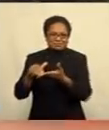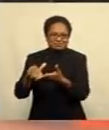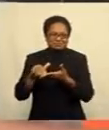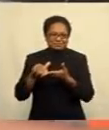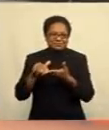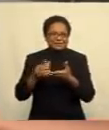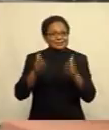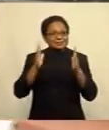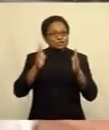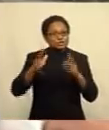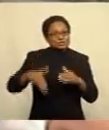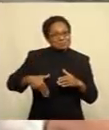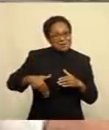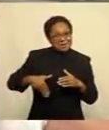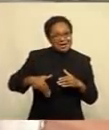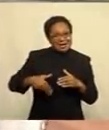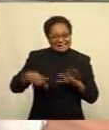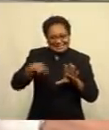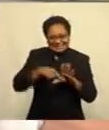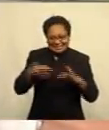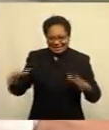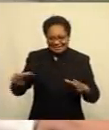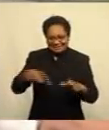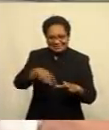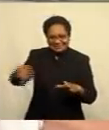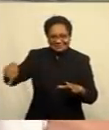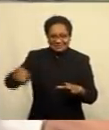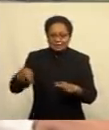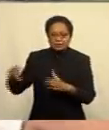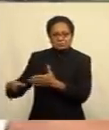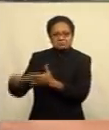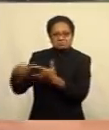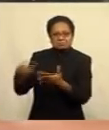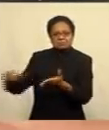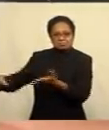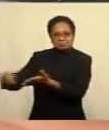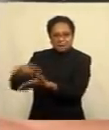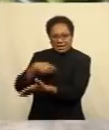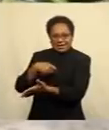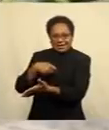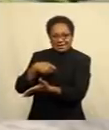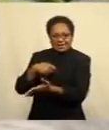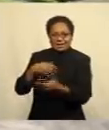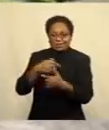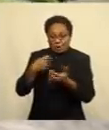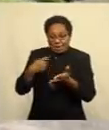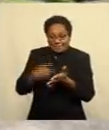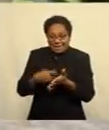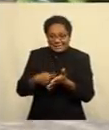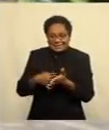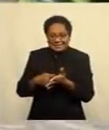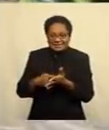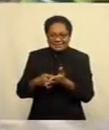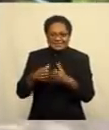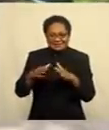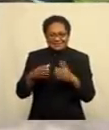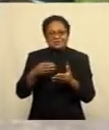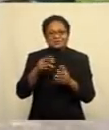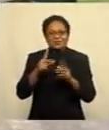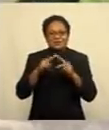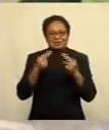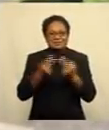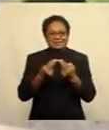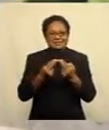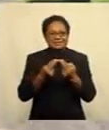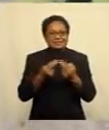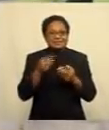members are inside the containment area, so they pay us and the money goes back to our families. The group says while they sort out masks, they